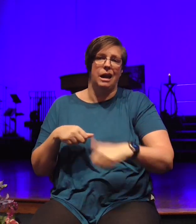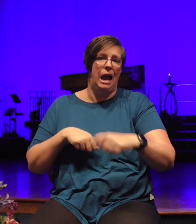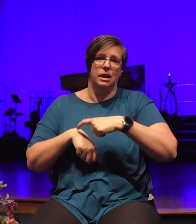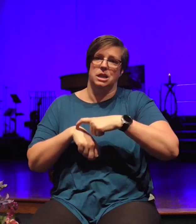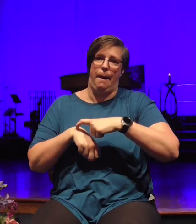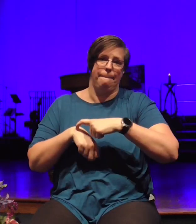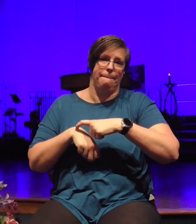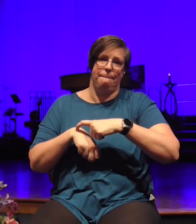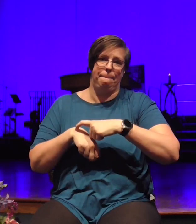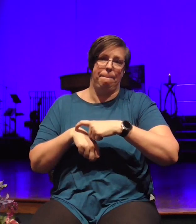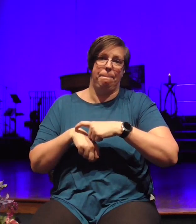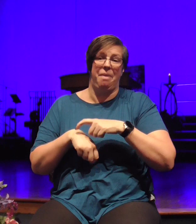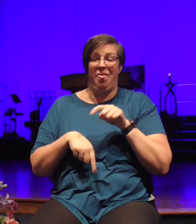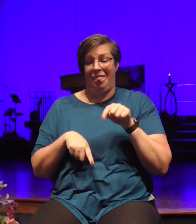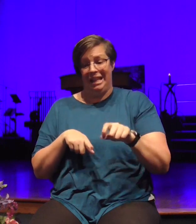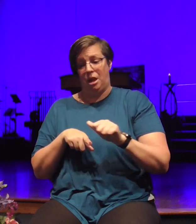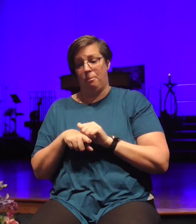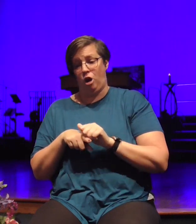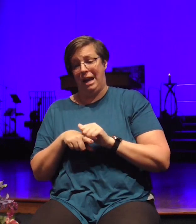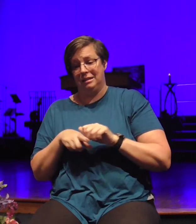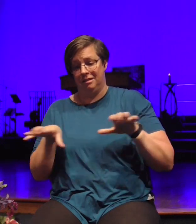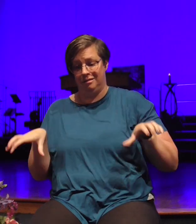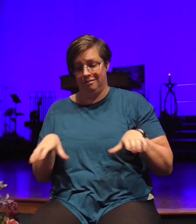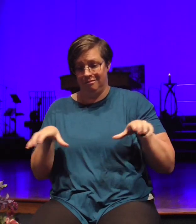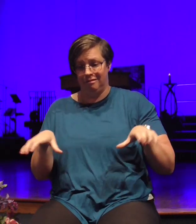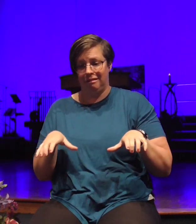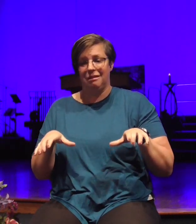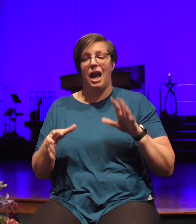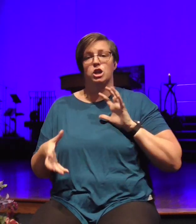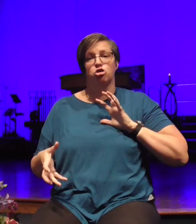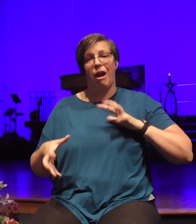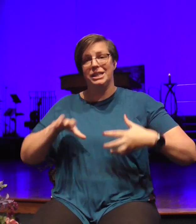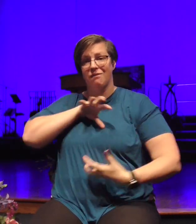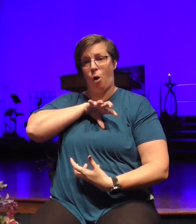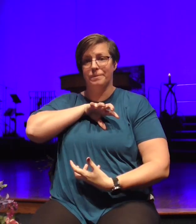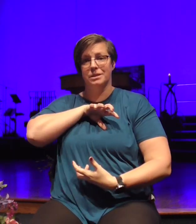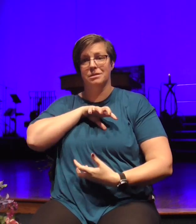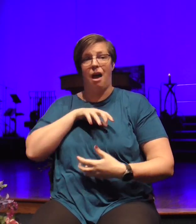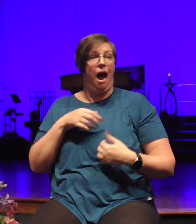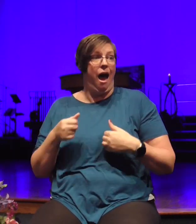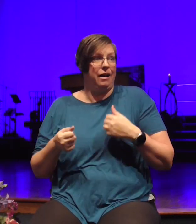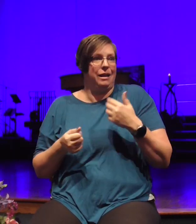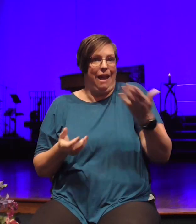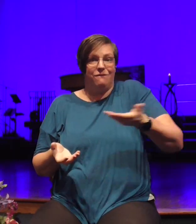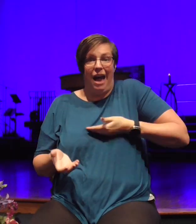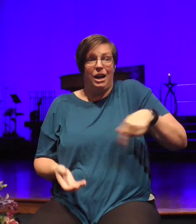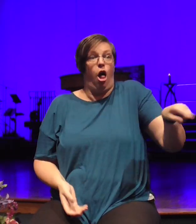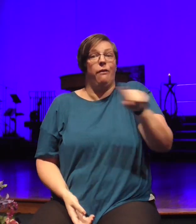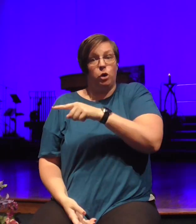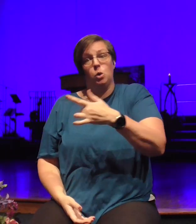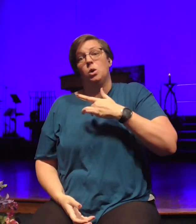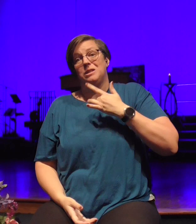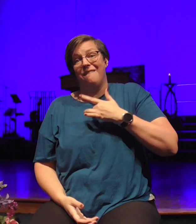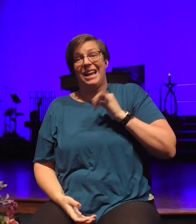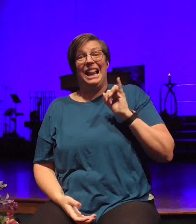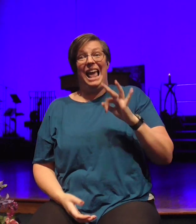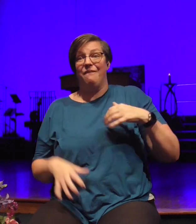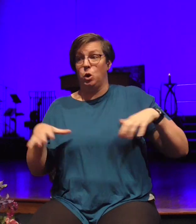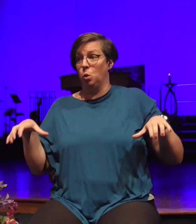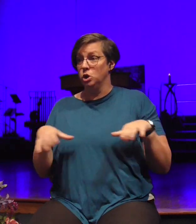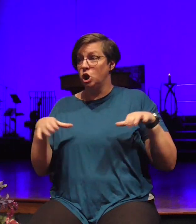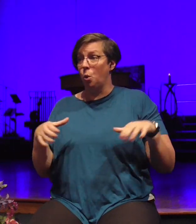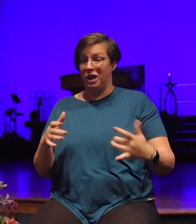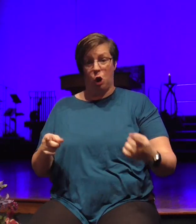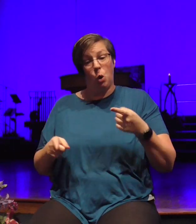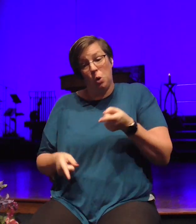practice is transformative, and that I invite each one of us to feel if doing it makes us feel a little more uplifted even in this moment, a